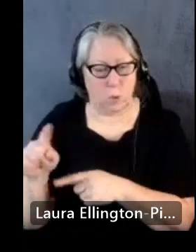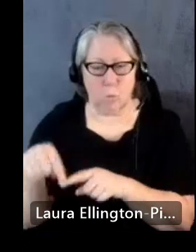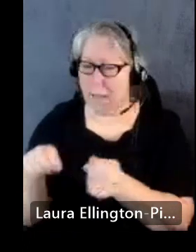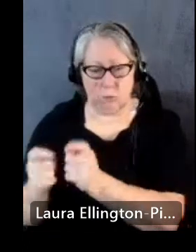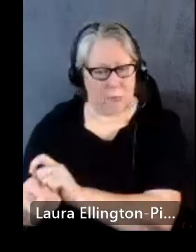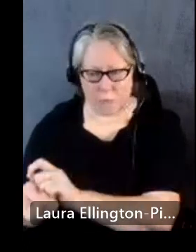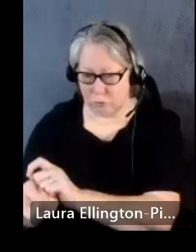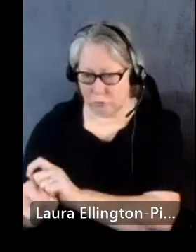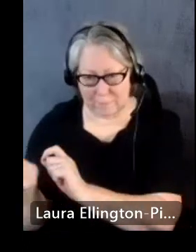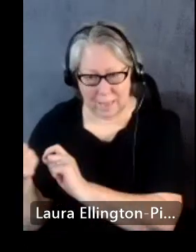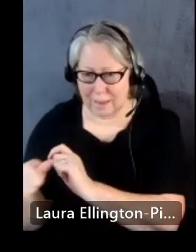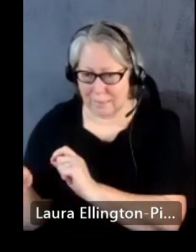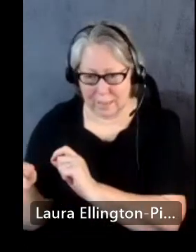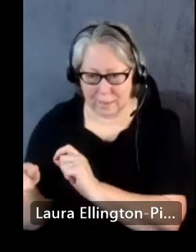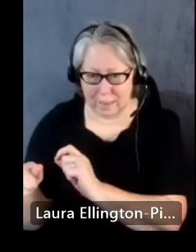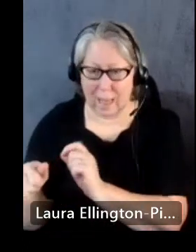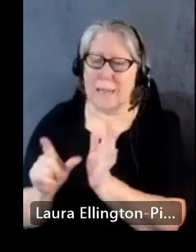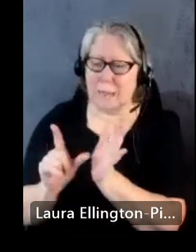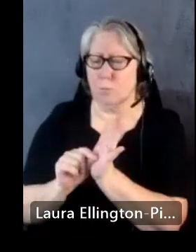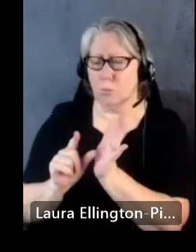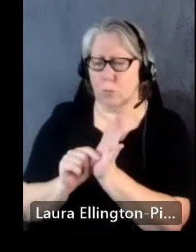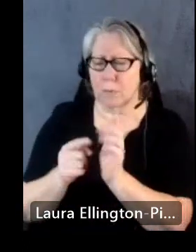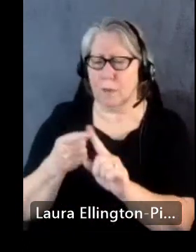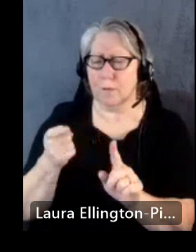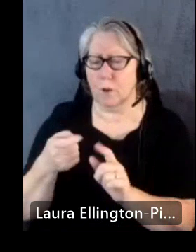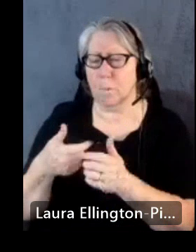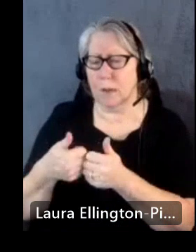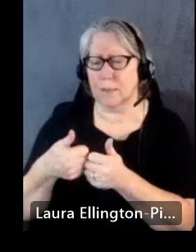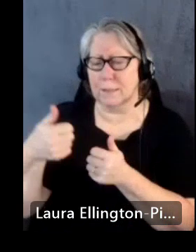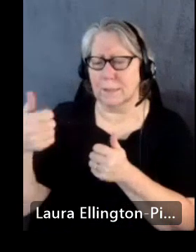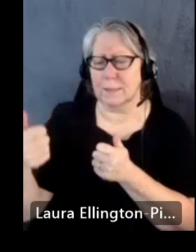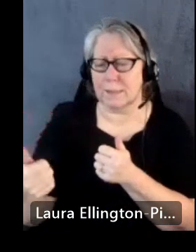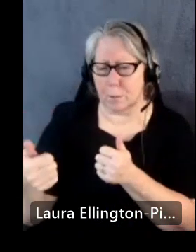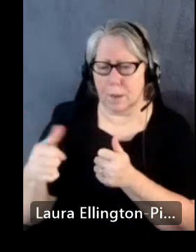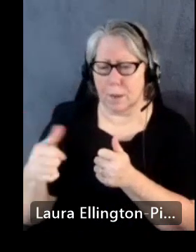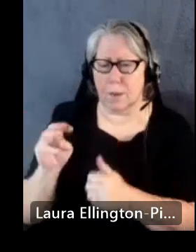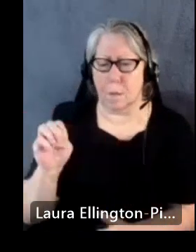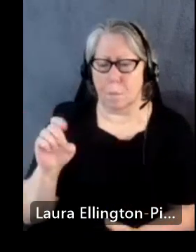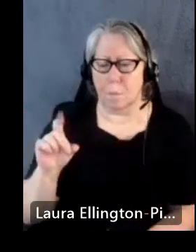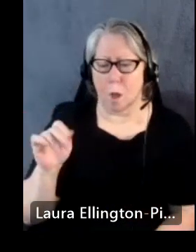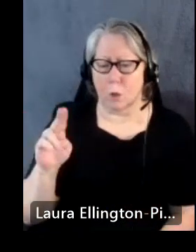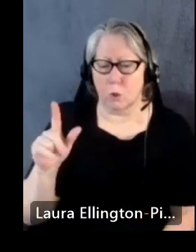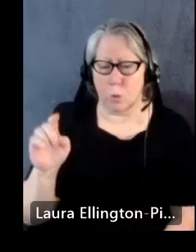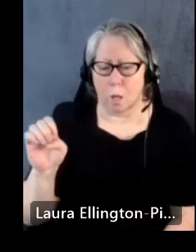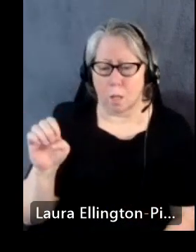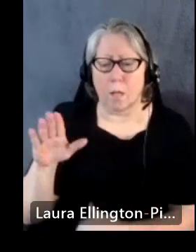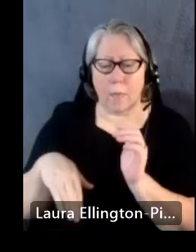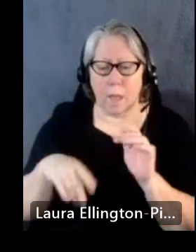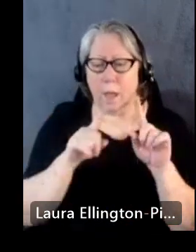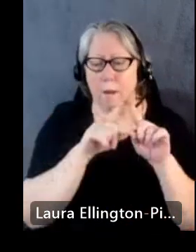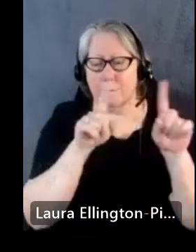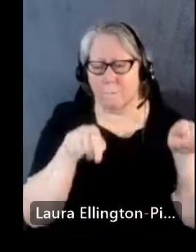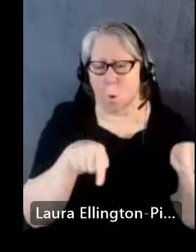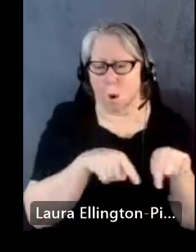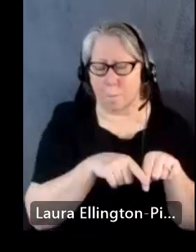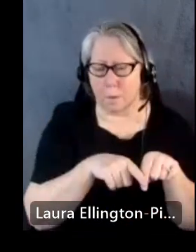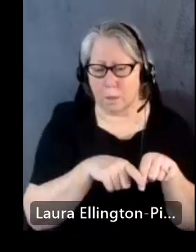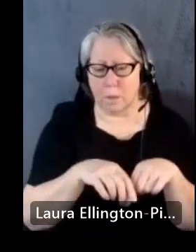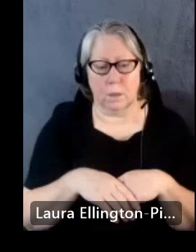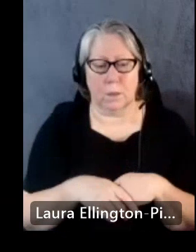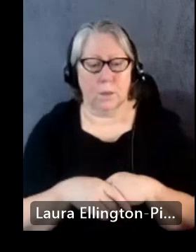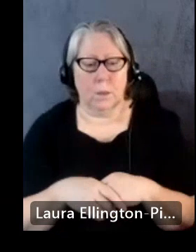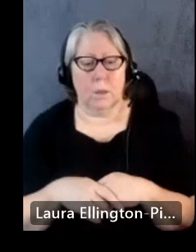they're printed from a separate module from where the forms are. Okay. And then PCF means personnel cost